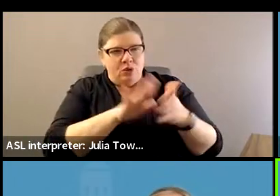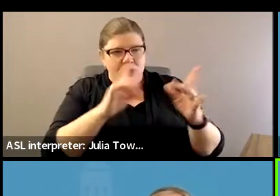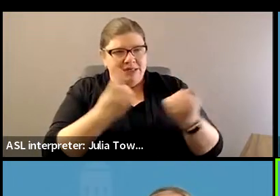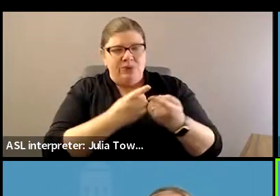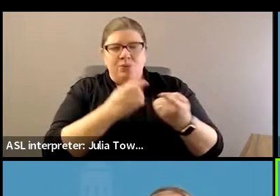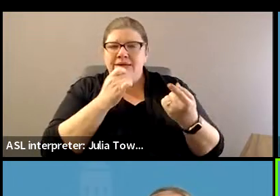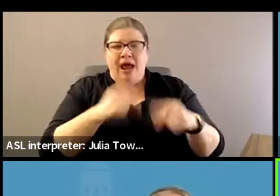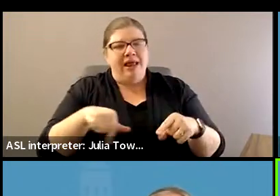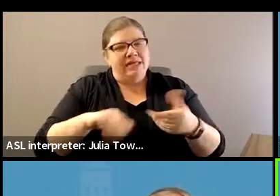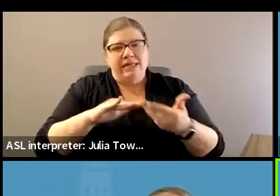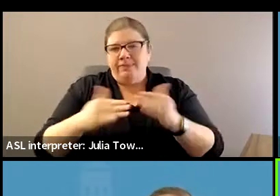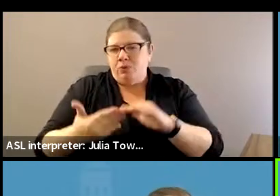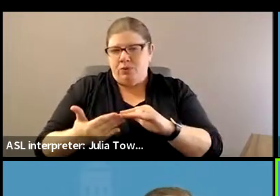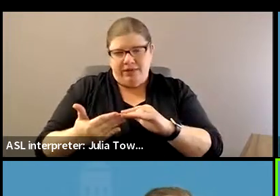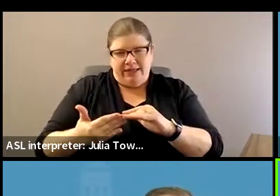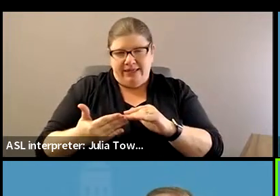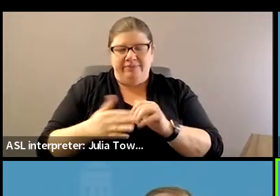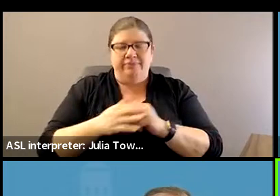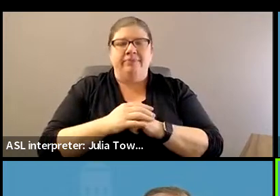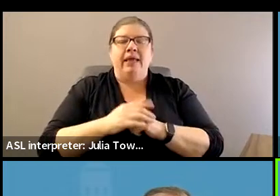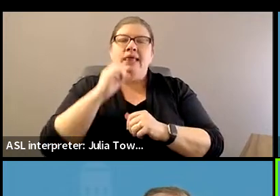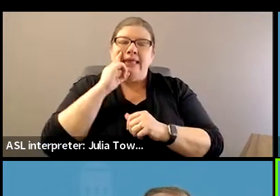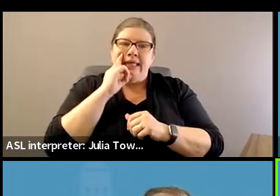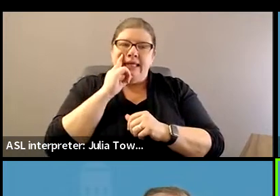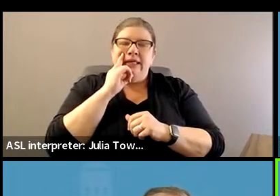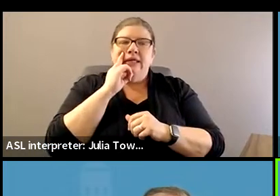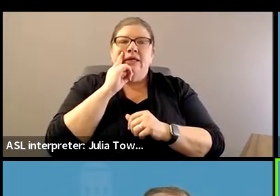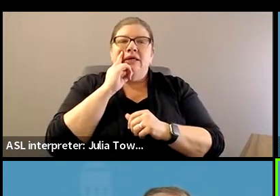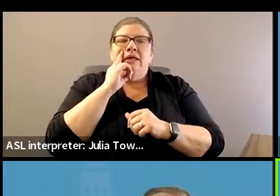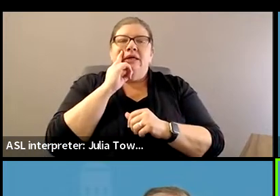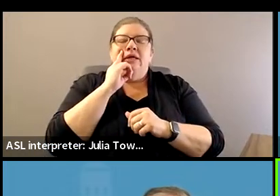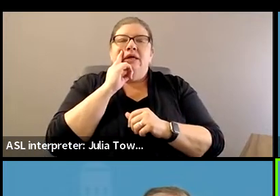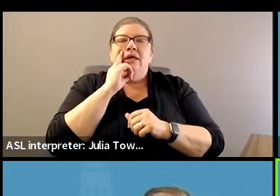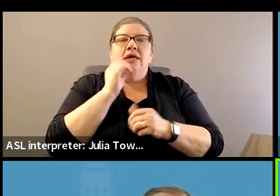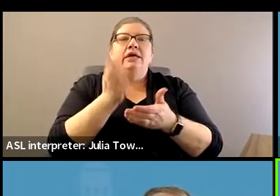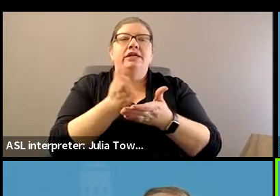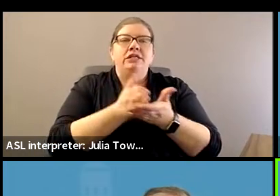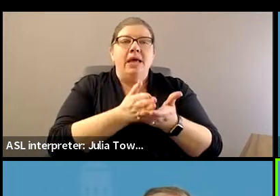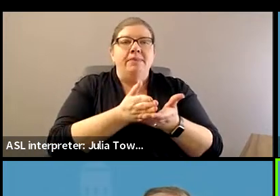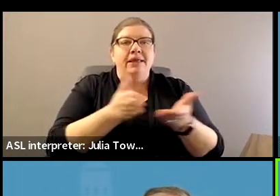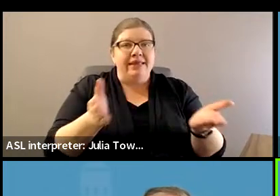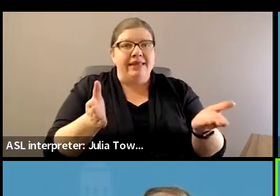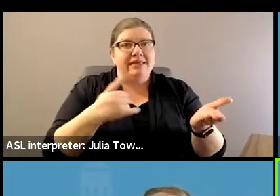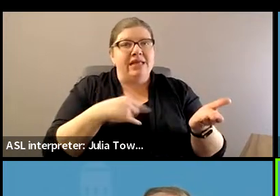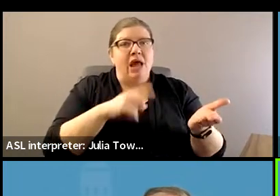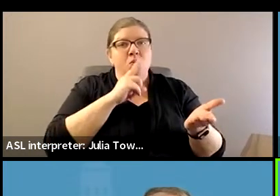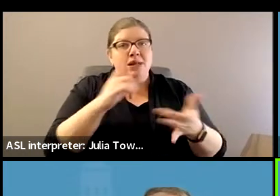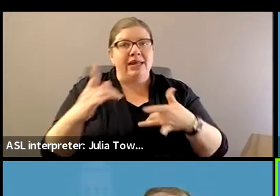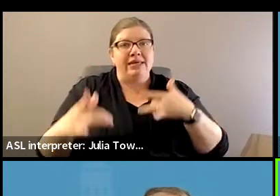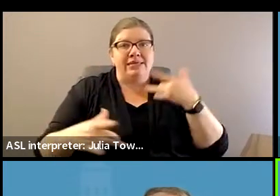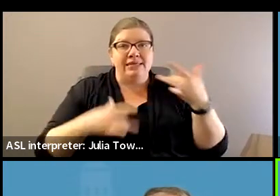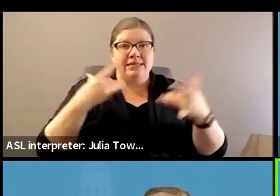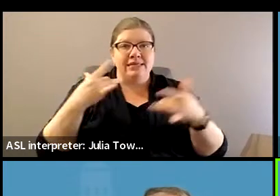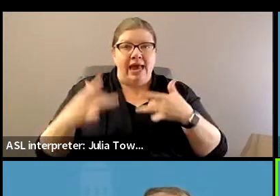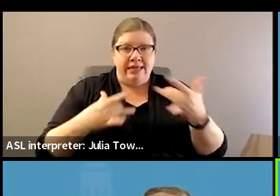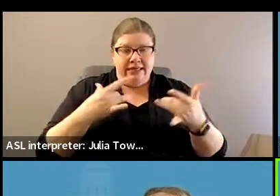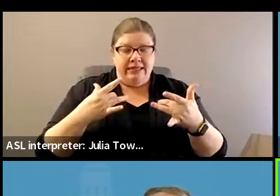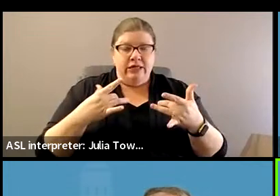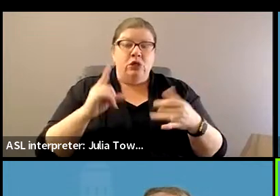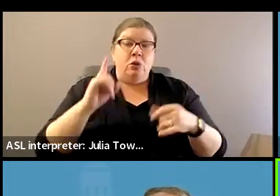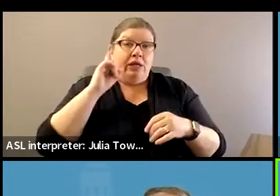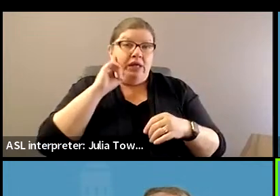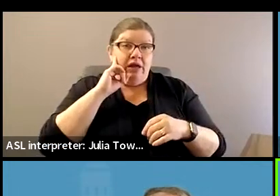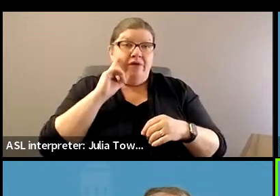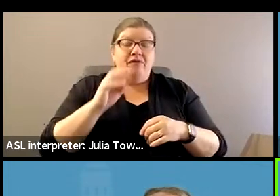with our community. I think some of the things that I was really excited to hear from